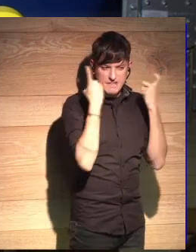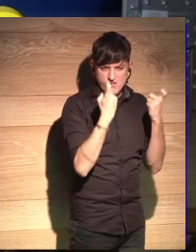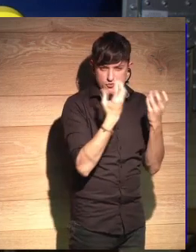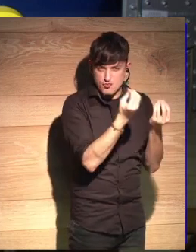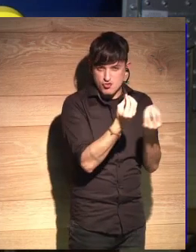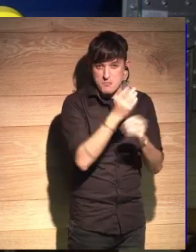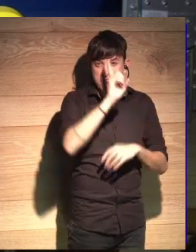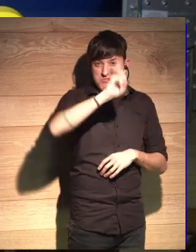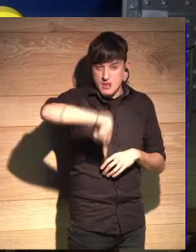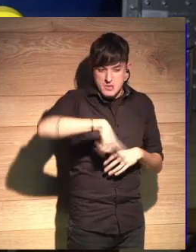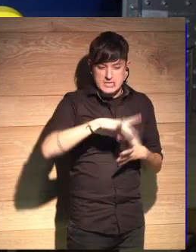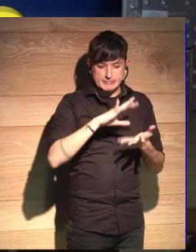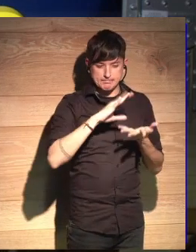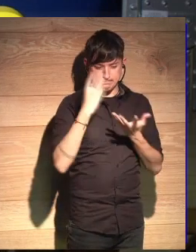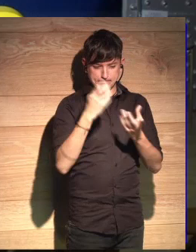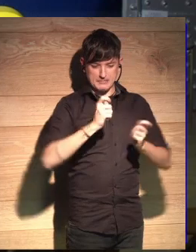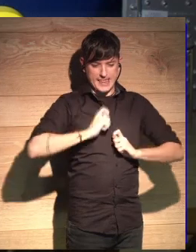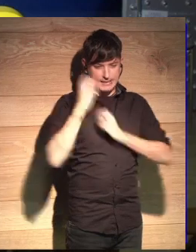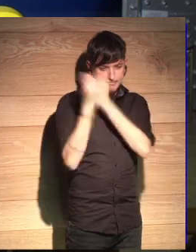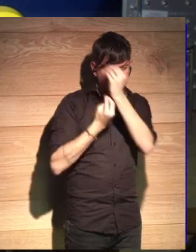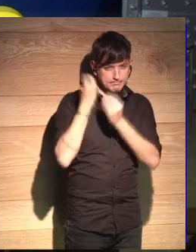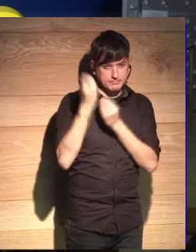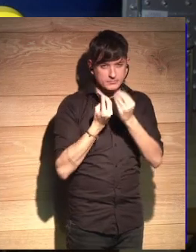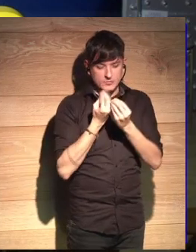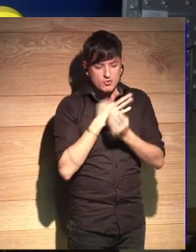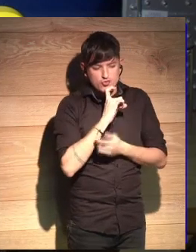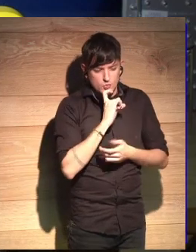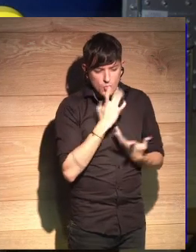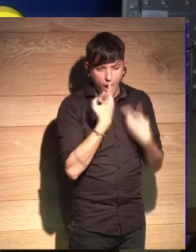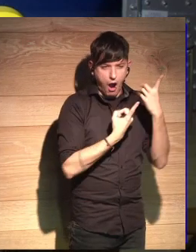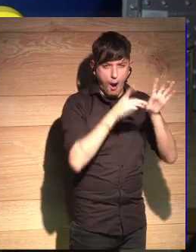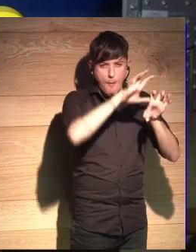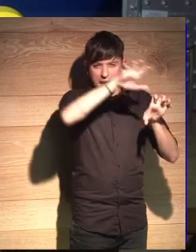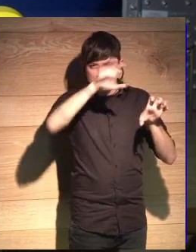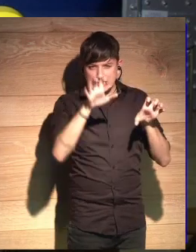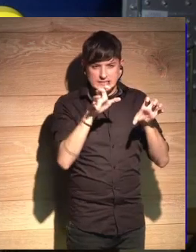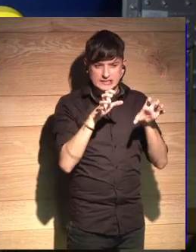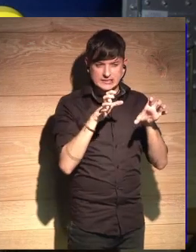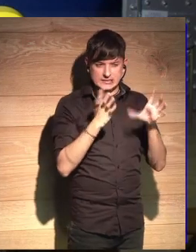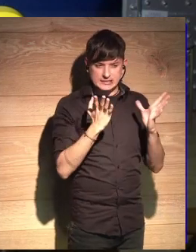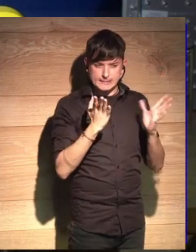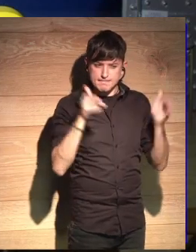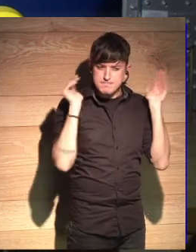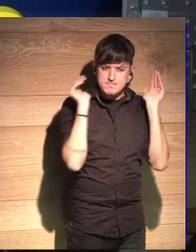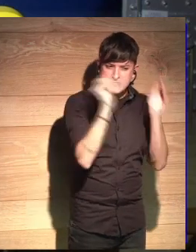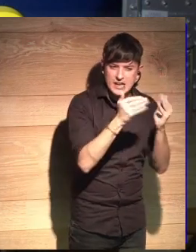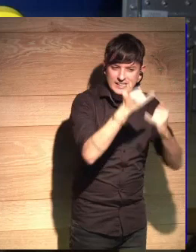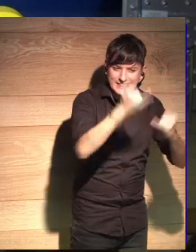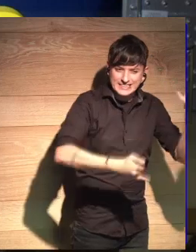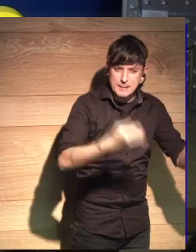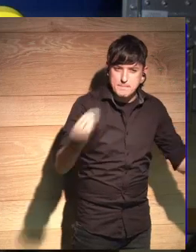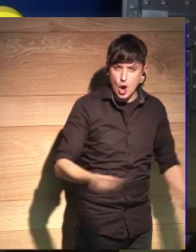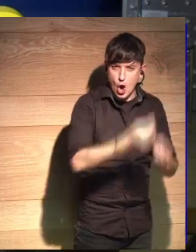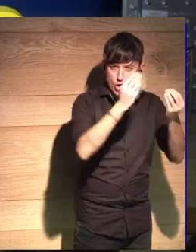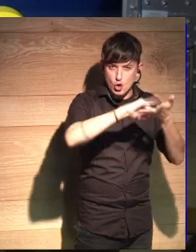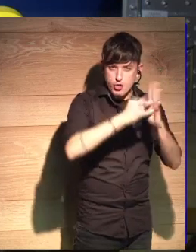of why some countries deal with crises better than other countries. Maybe we can learn from these